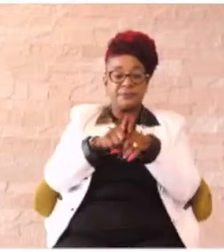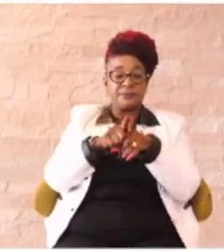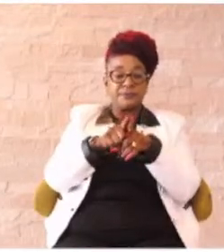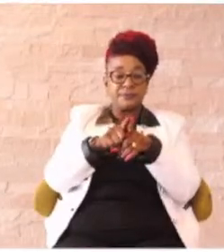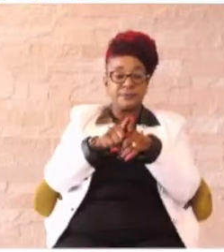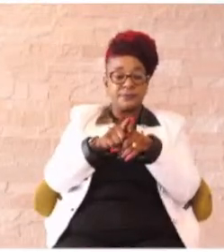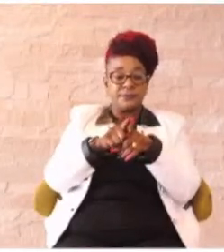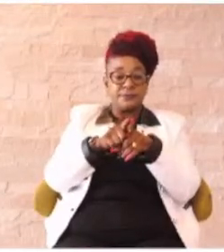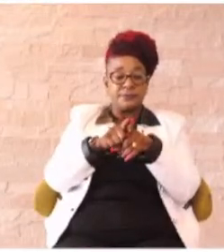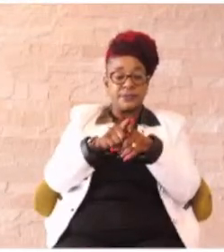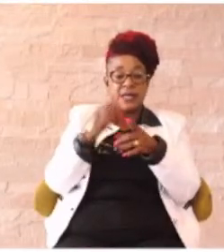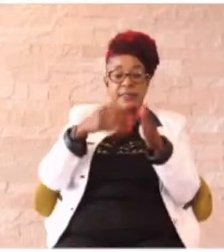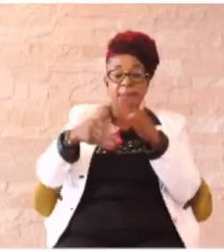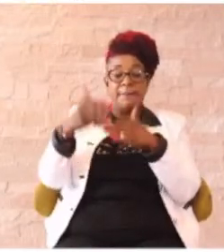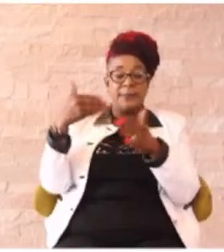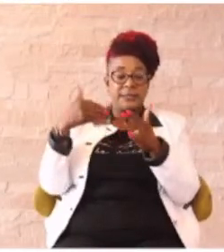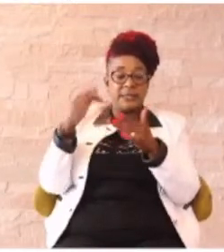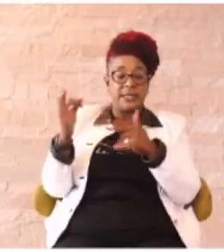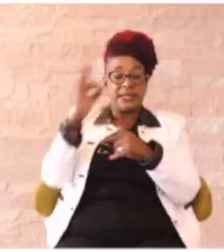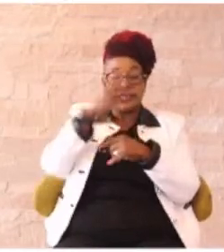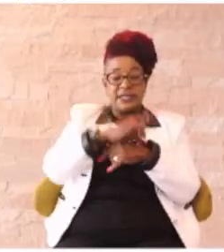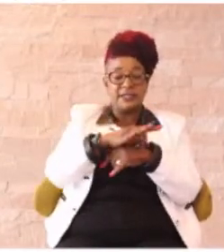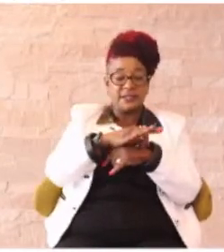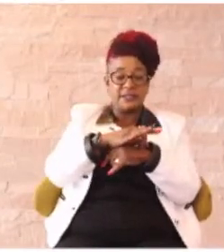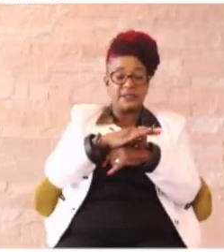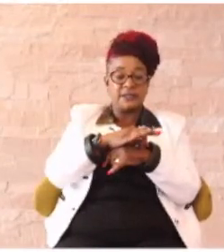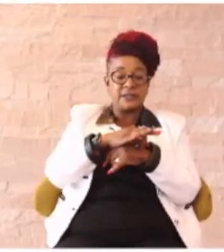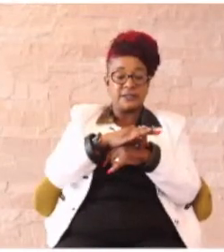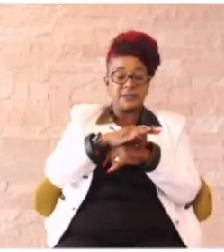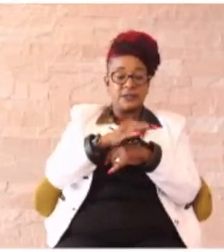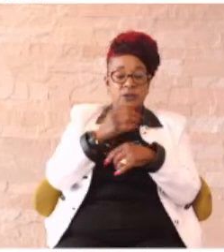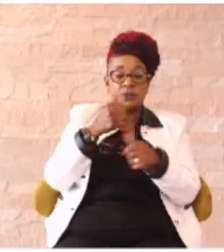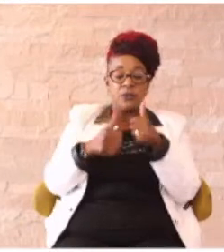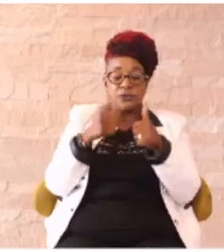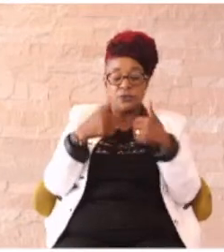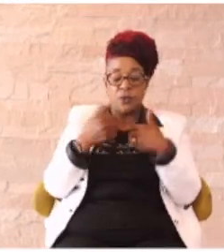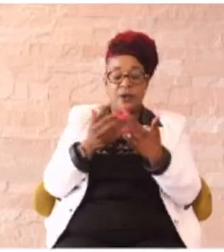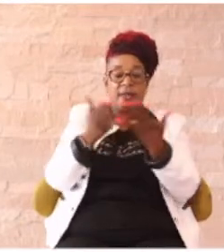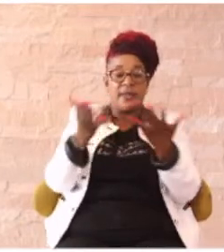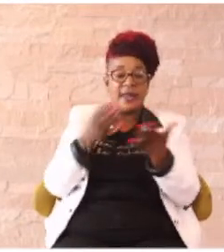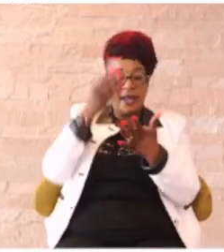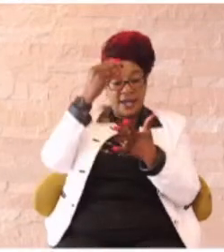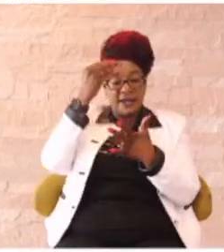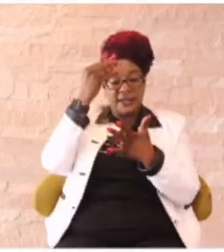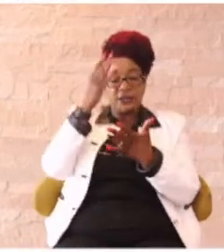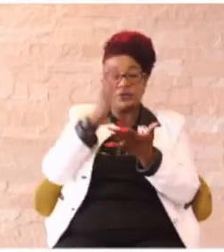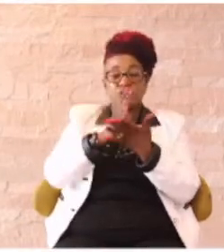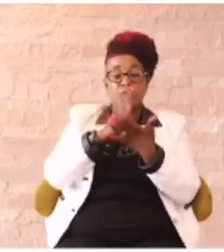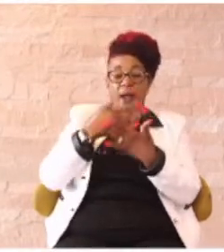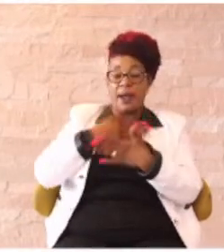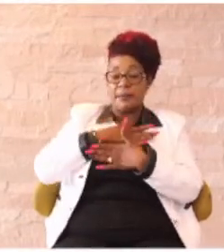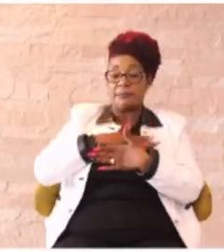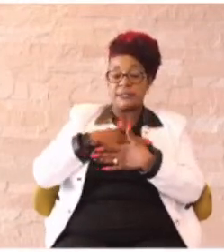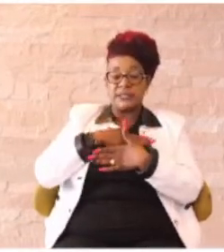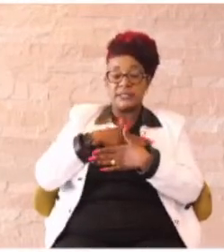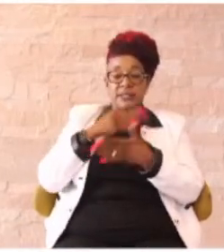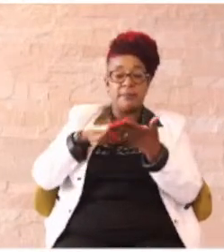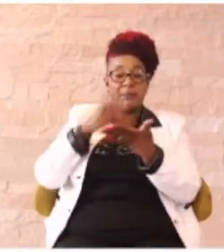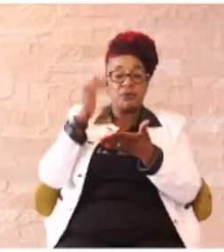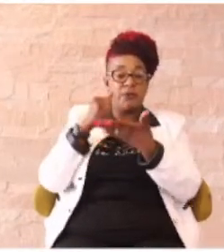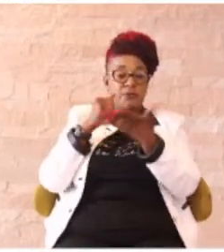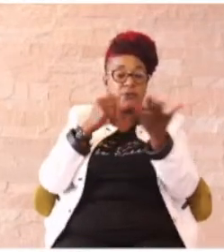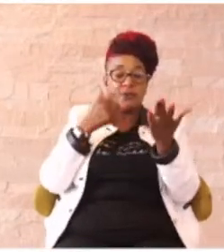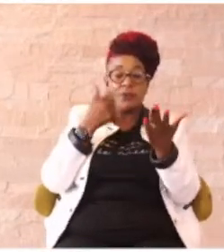the past 3 days learning event. So I really appreciate those of you who